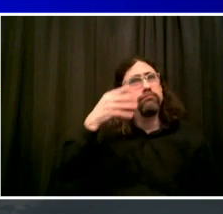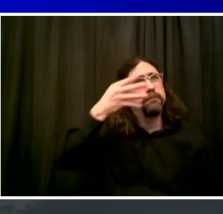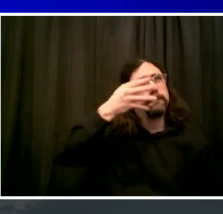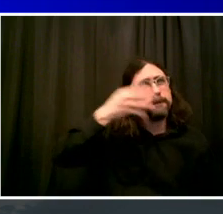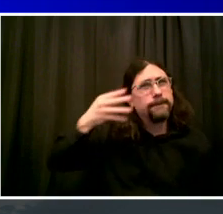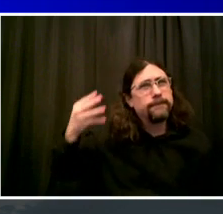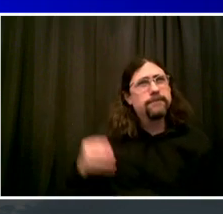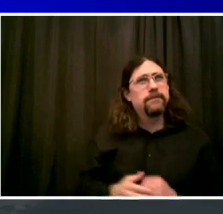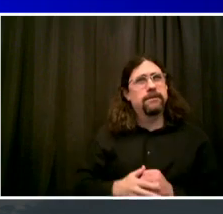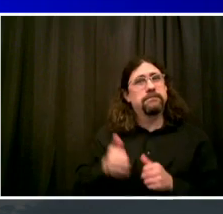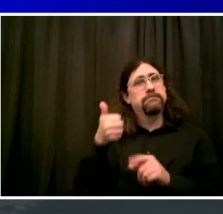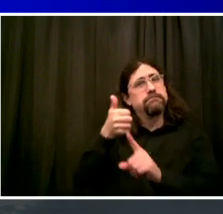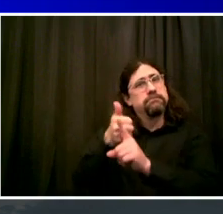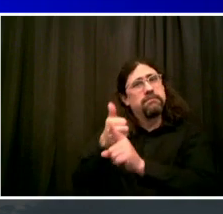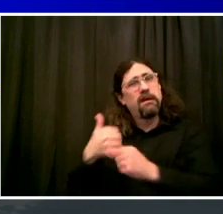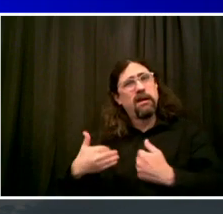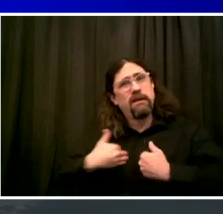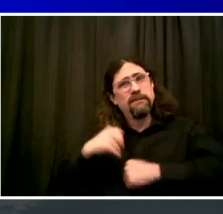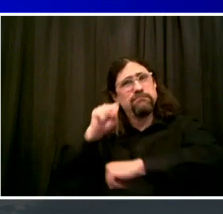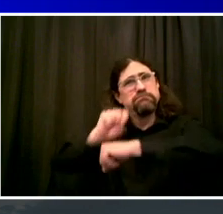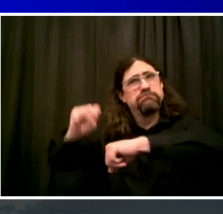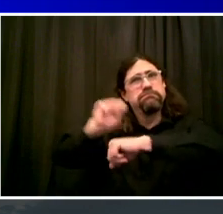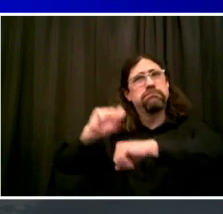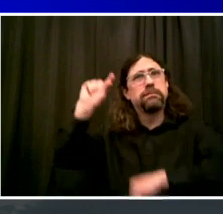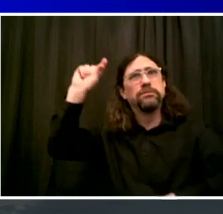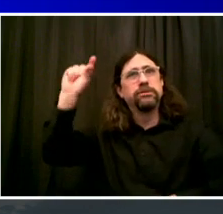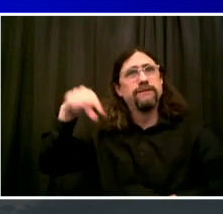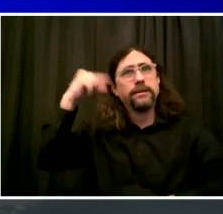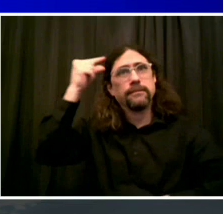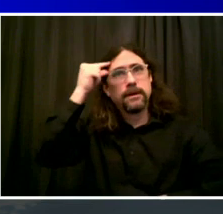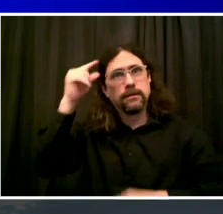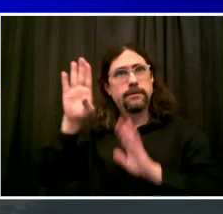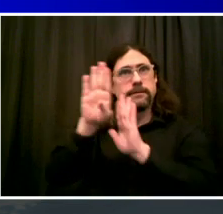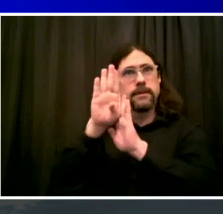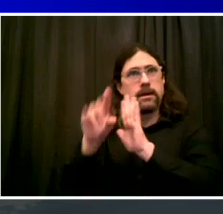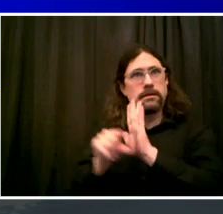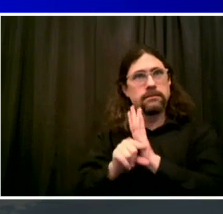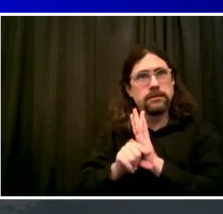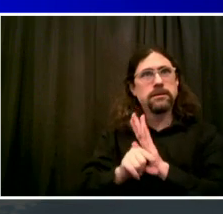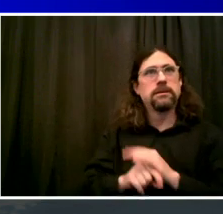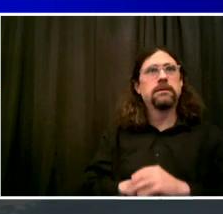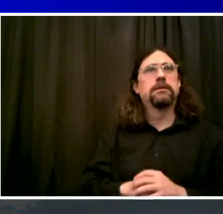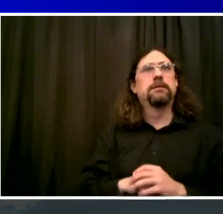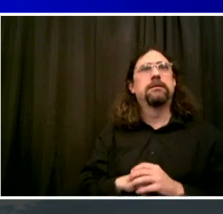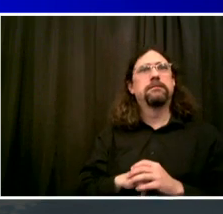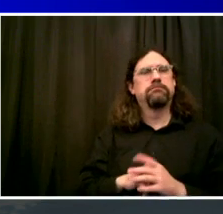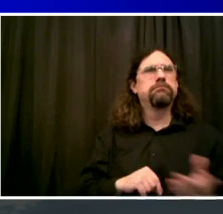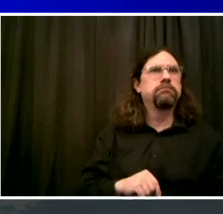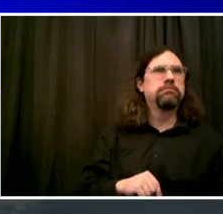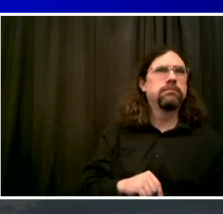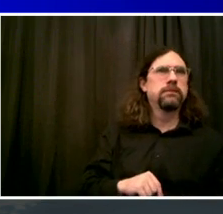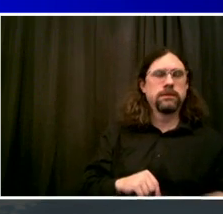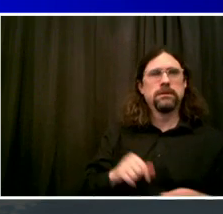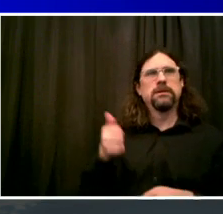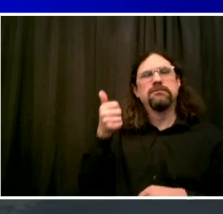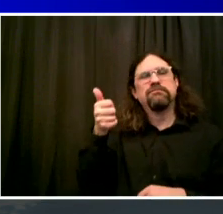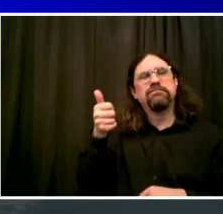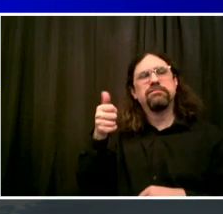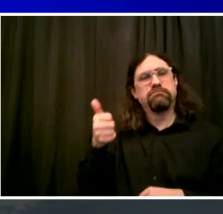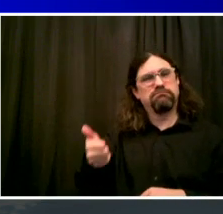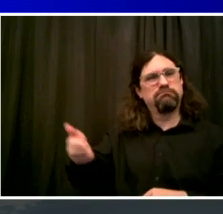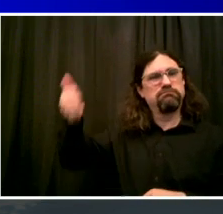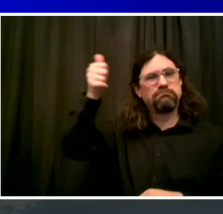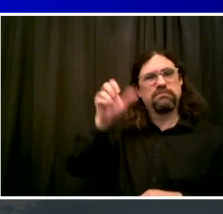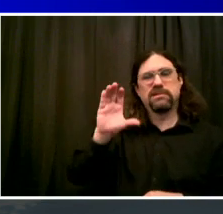and Families. And she was one of those unsung heroes who helped us to put together the pre-K initiative. In the